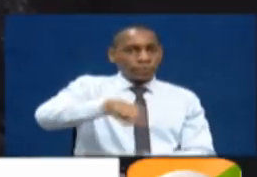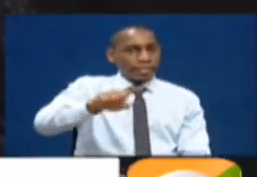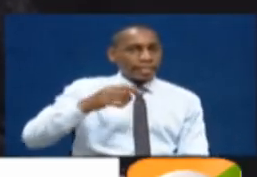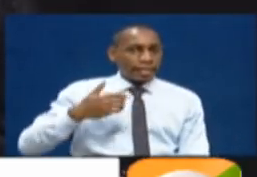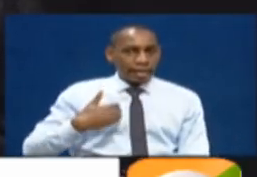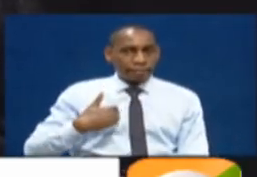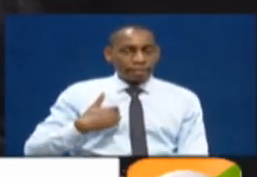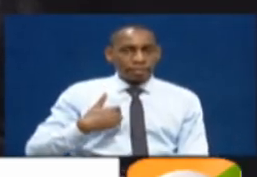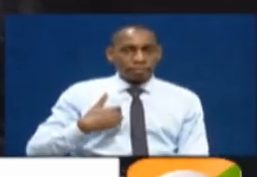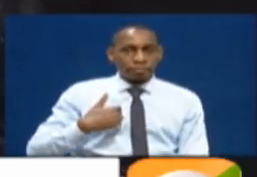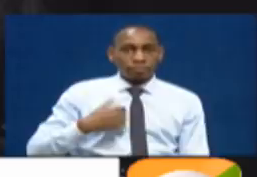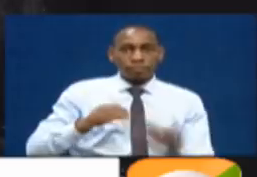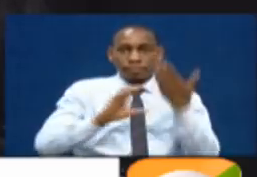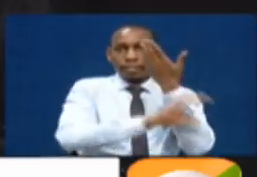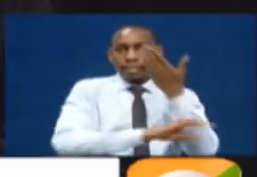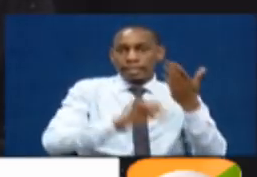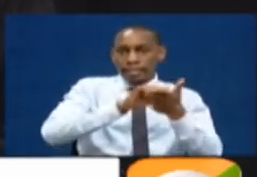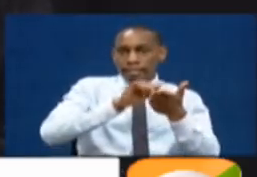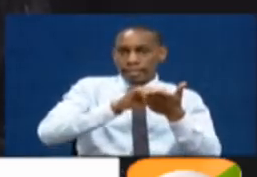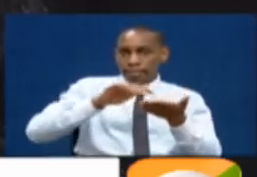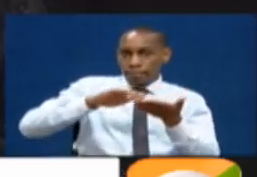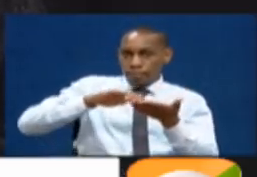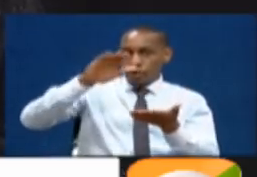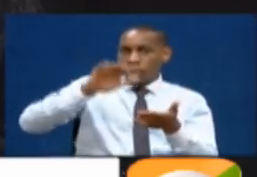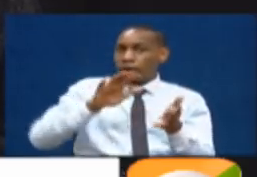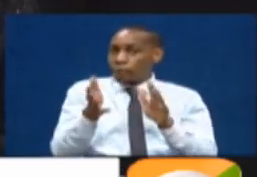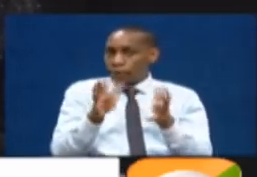a country that is more of